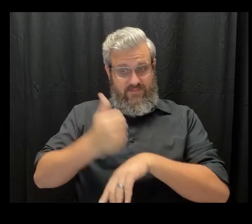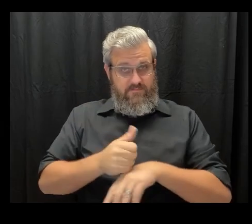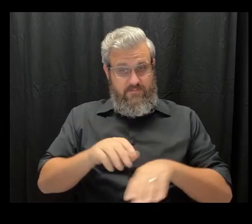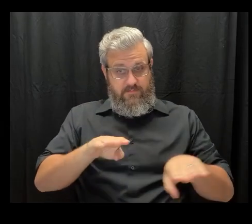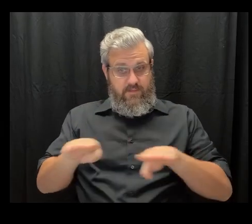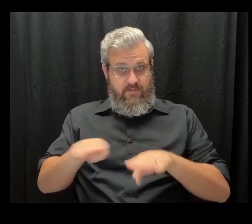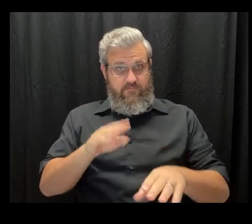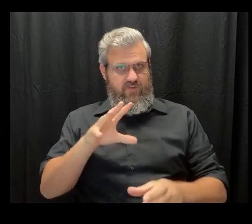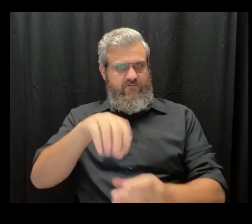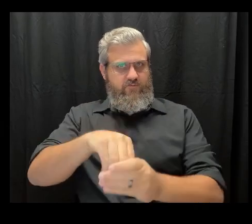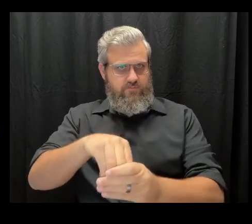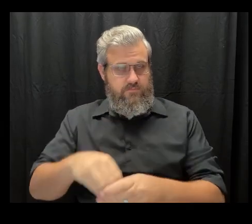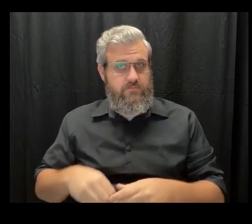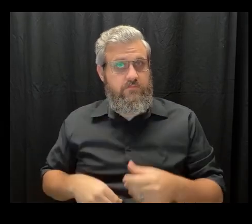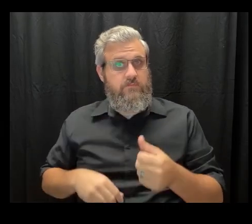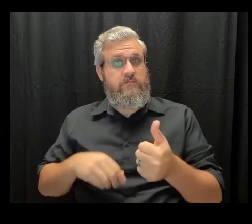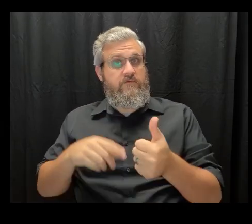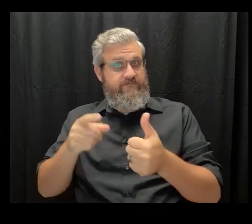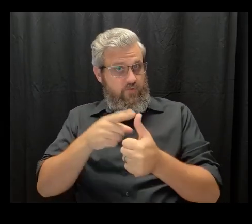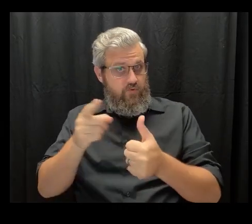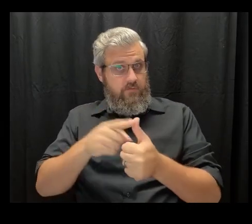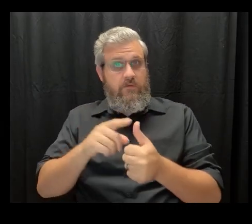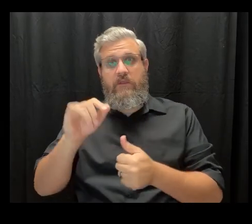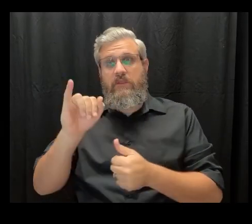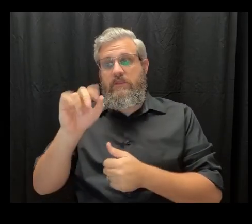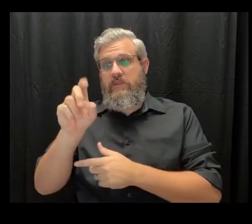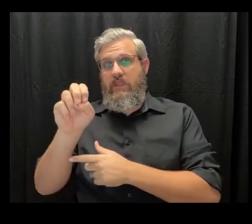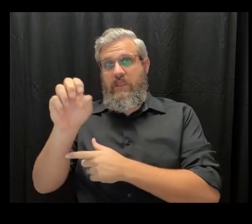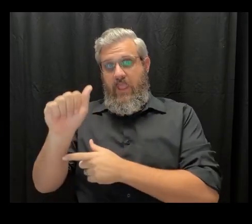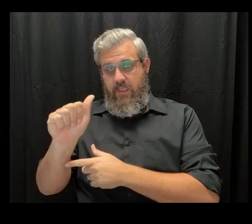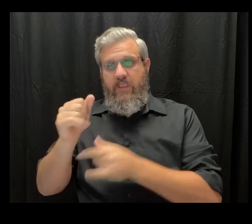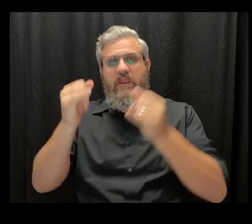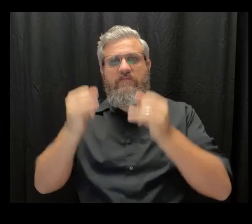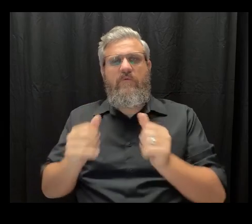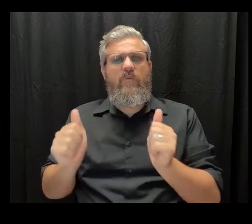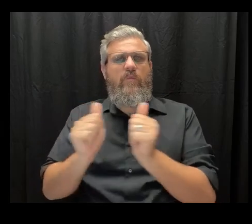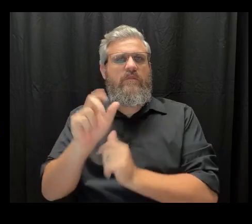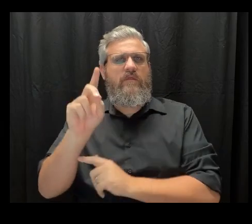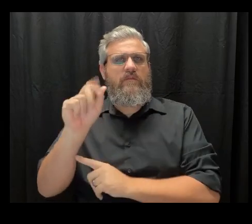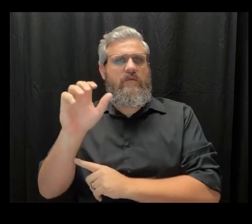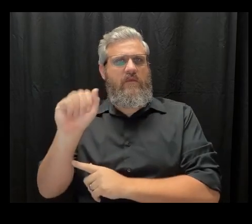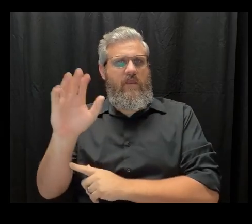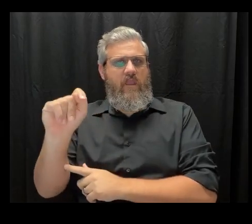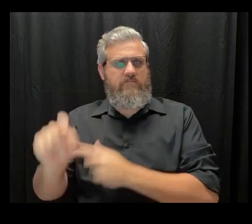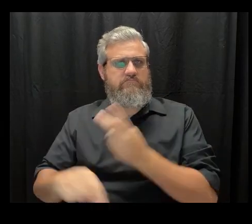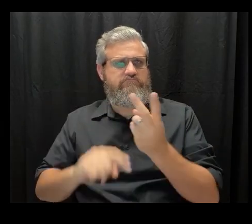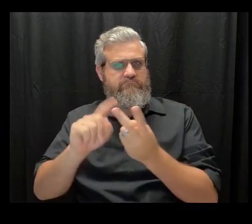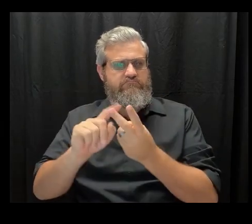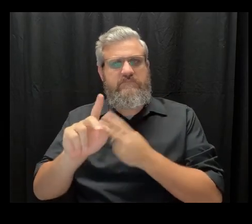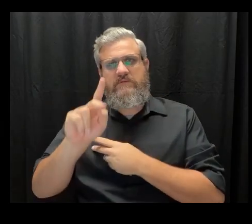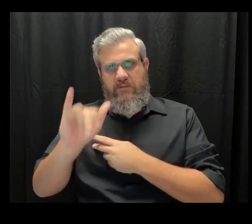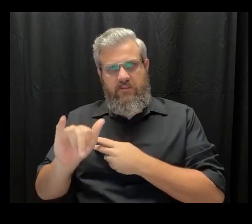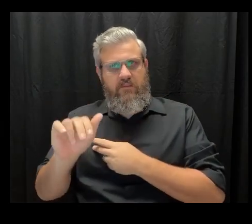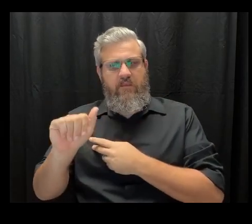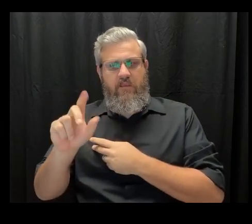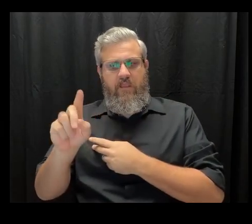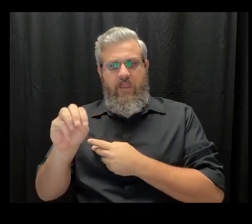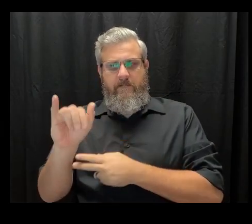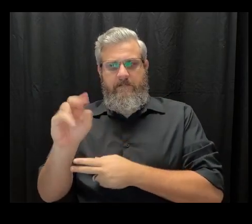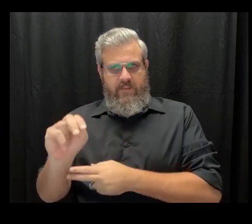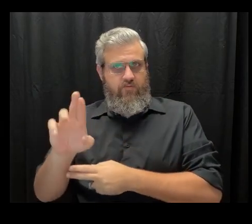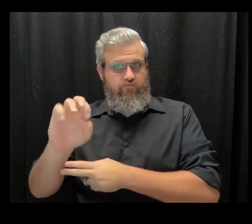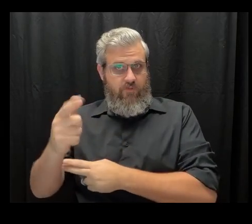with Disabilities Act, or IDEA, as well as the Kentucky Administrative Regulations, the KARs, require